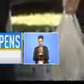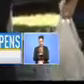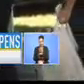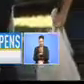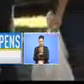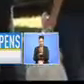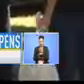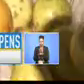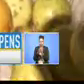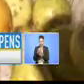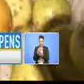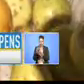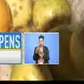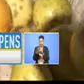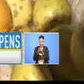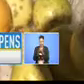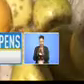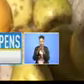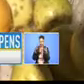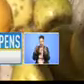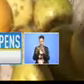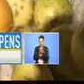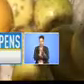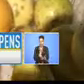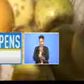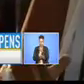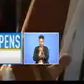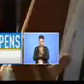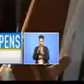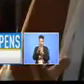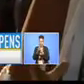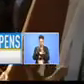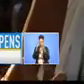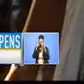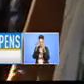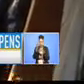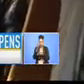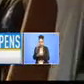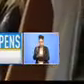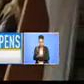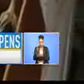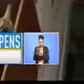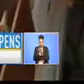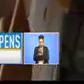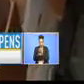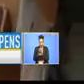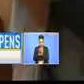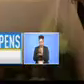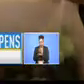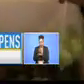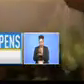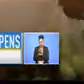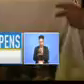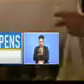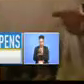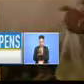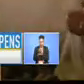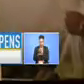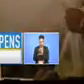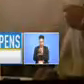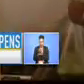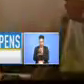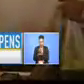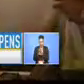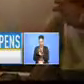Well, folks also pointed out that most countries do not feed themselves, and the Bahamas has great potential to cut back on imported